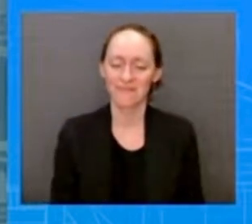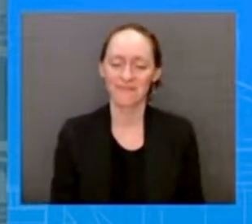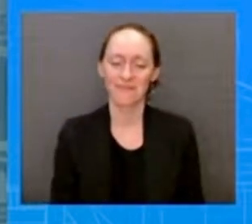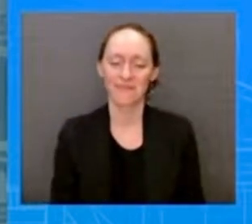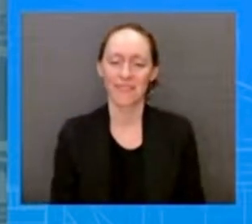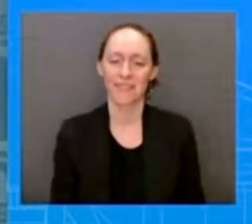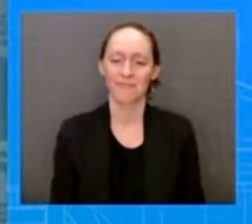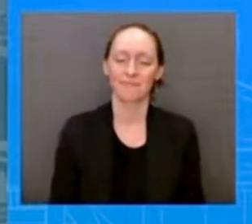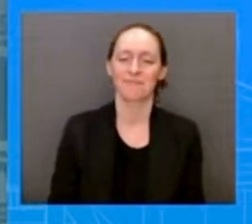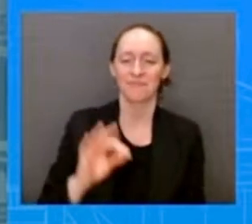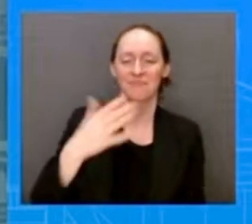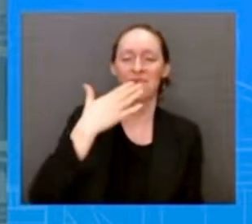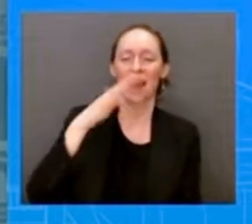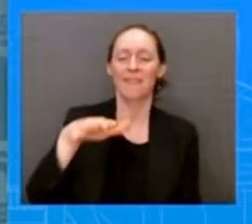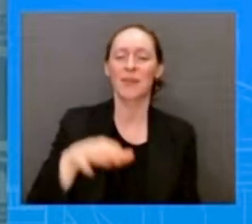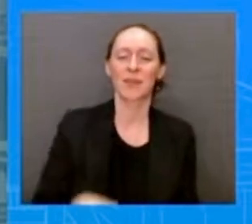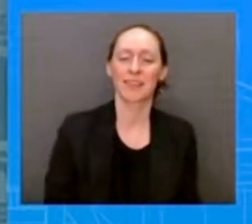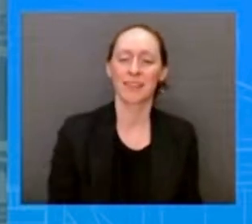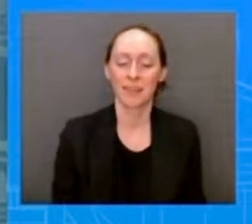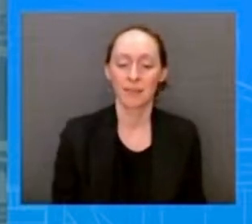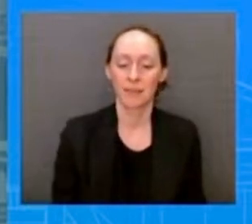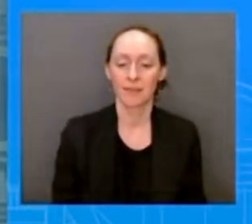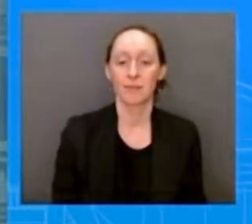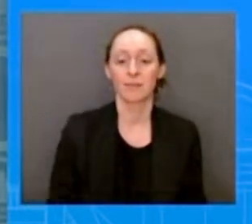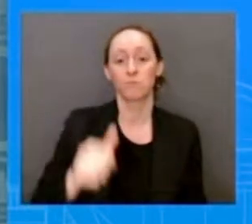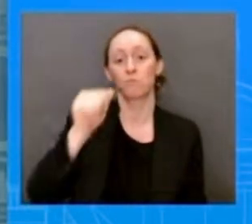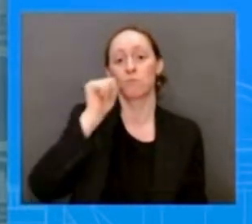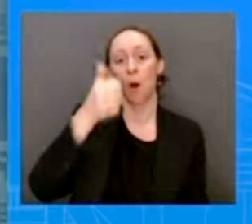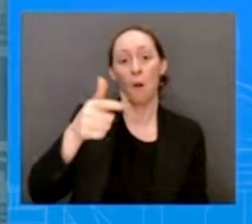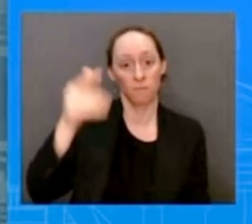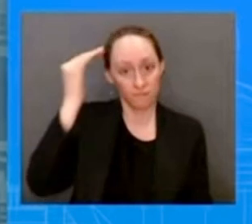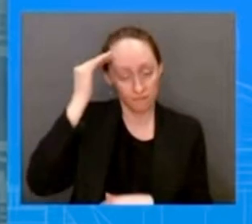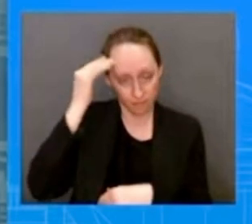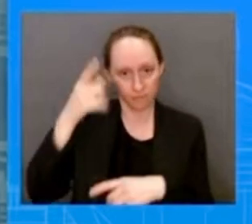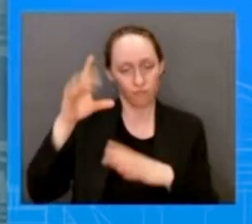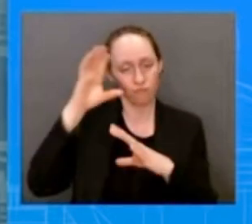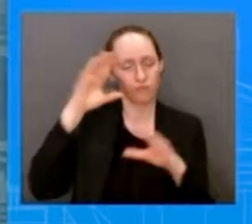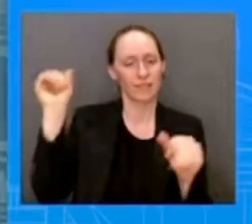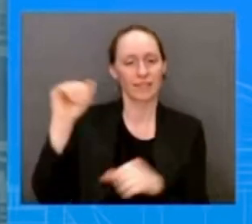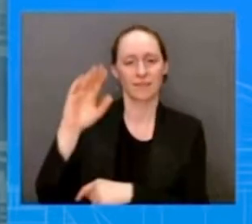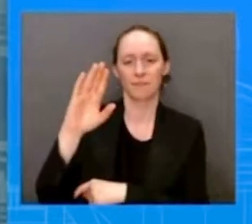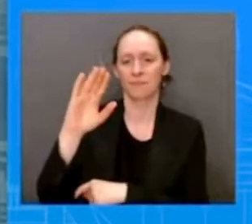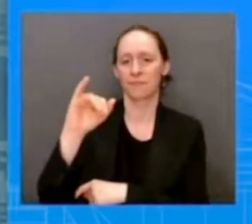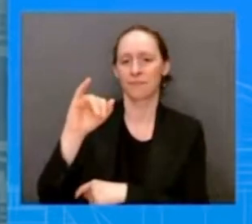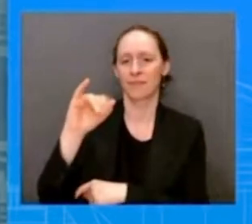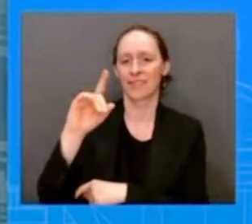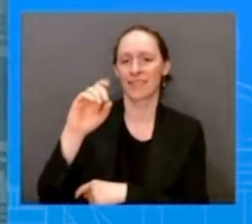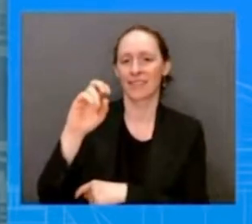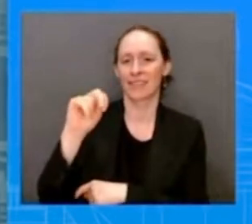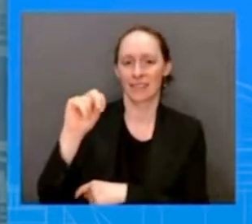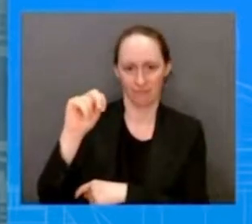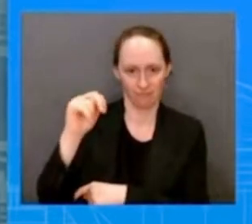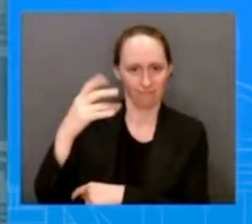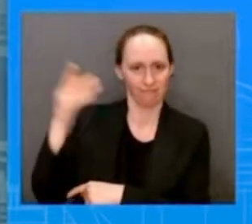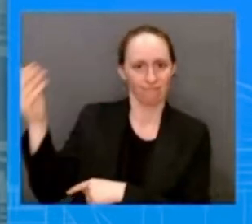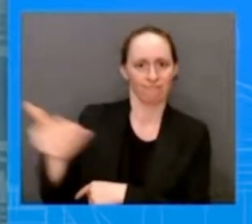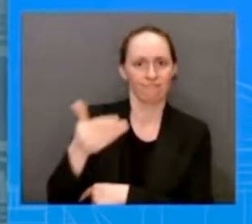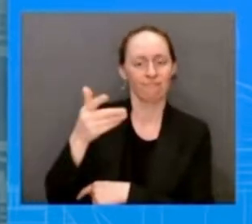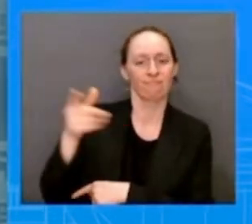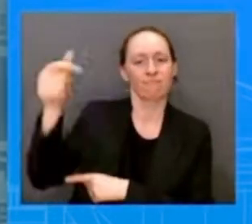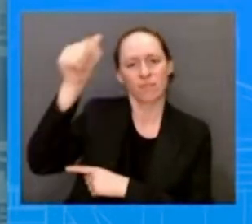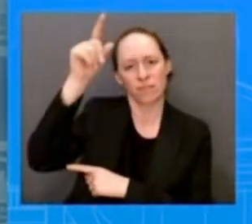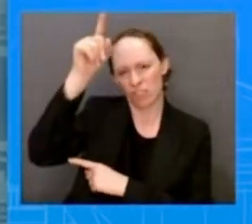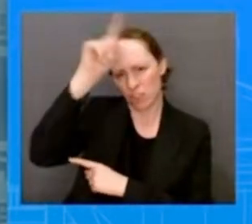tomorrow, as you know, President Biden's going to welcome German Chancellor Olaf Scholz here to the White House to discuss our bilateral cooperation